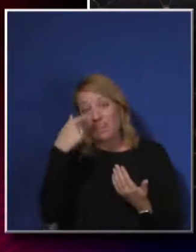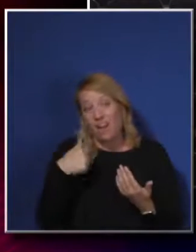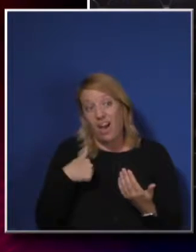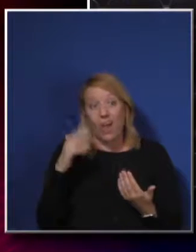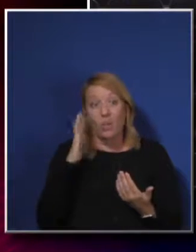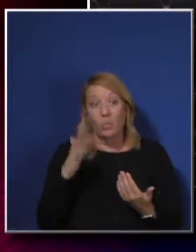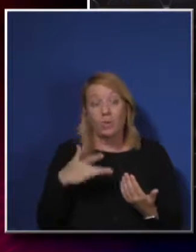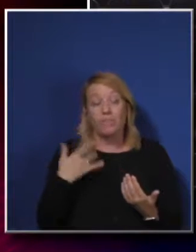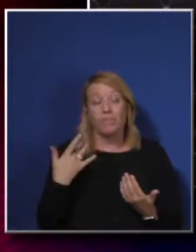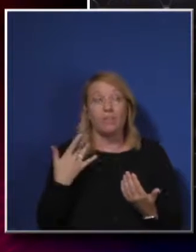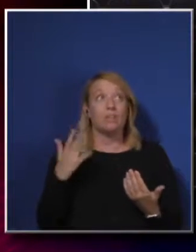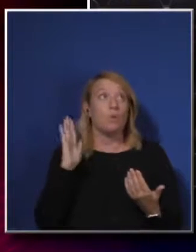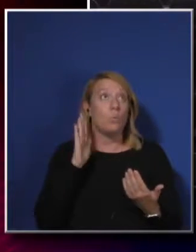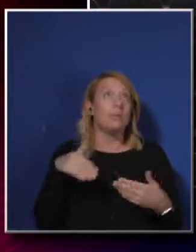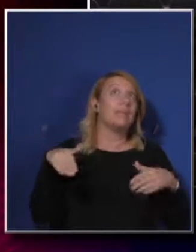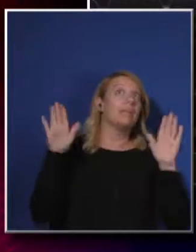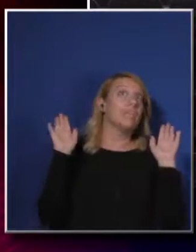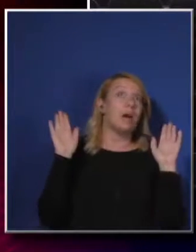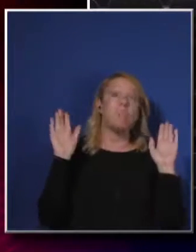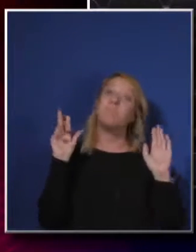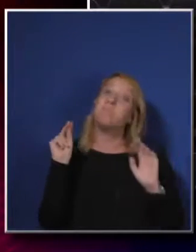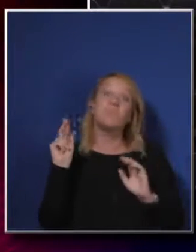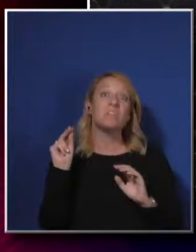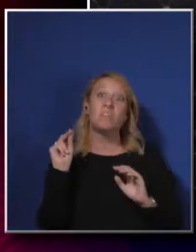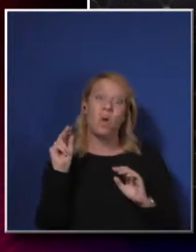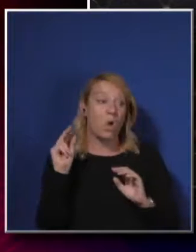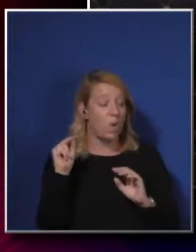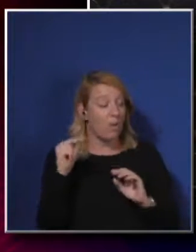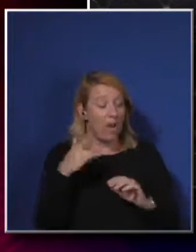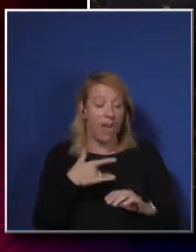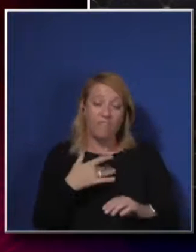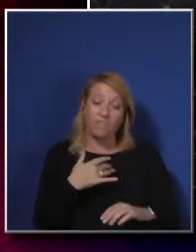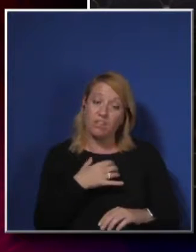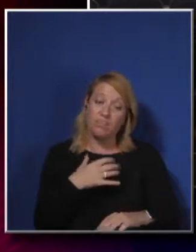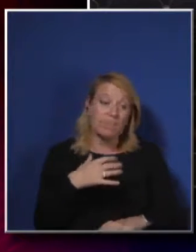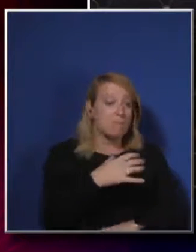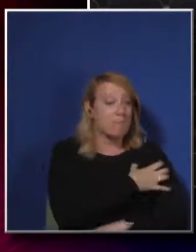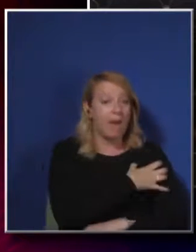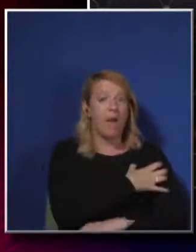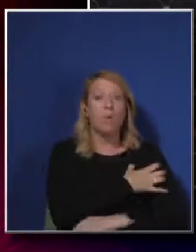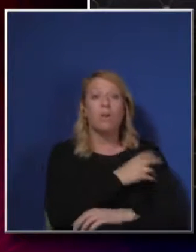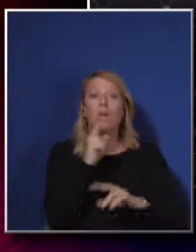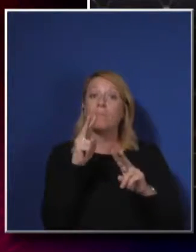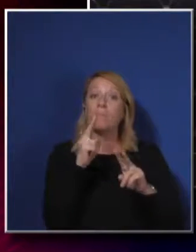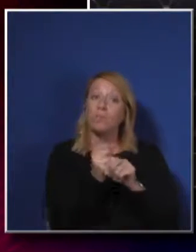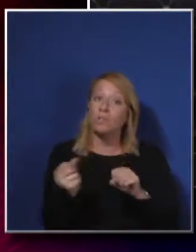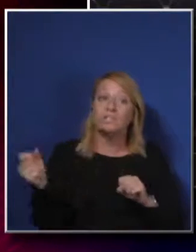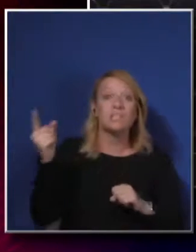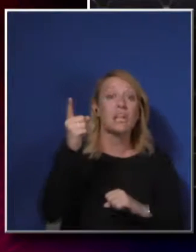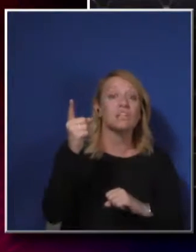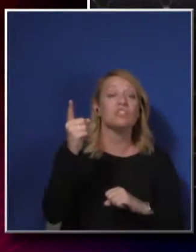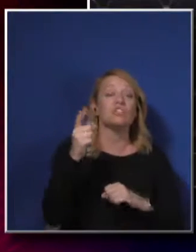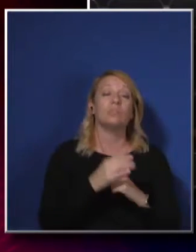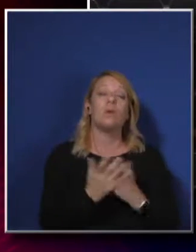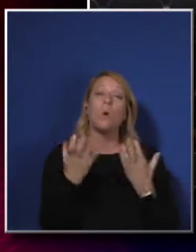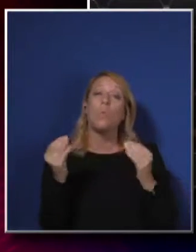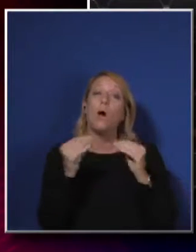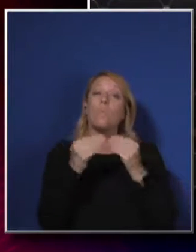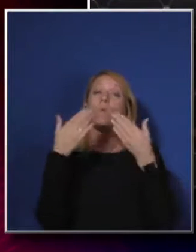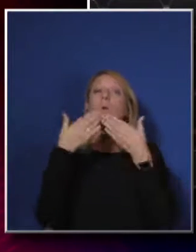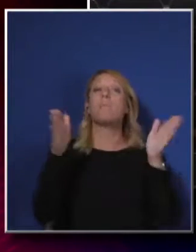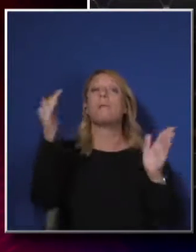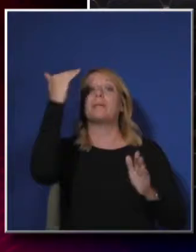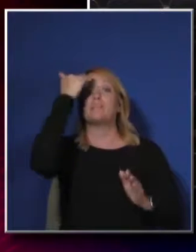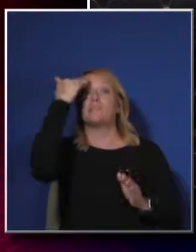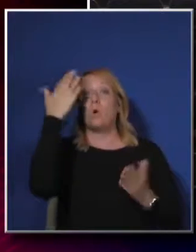find it ridiculously empowering, and I look forward to what the next year brings in terms of public awareness. I heard through the grapevine and saw in an open records